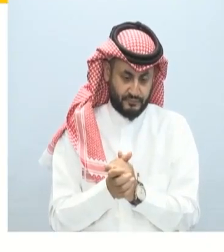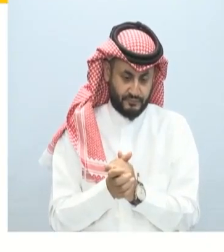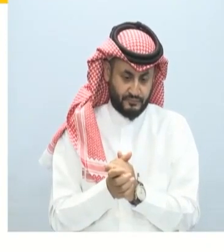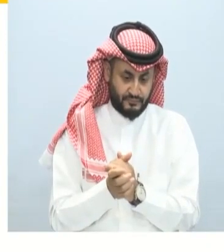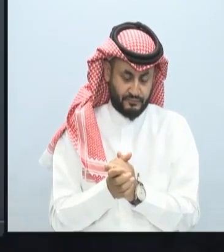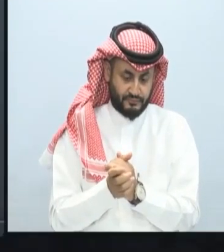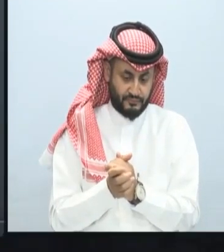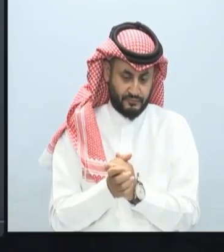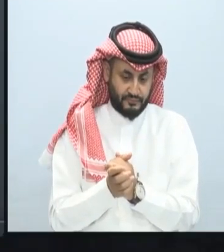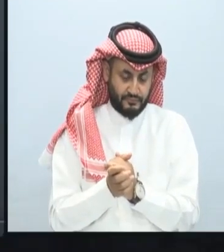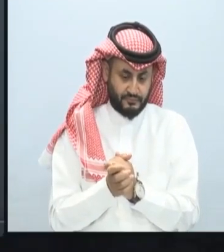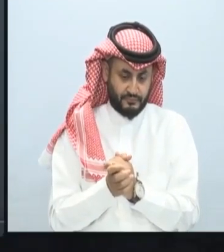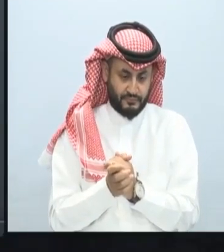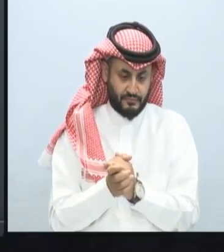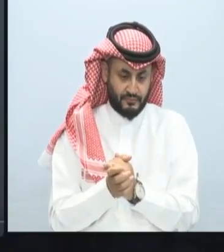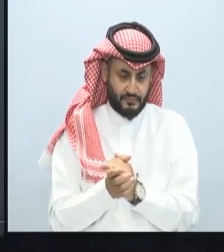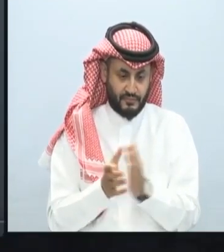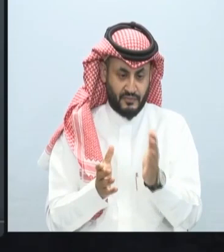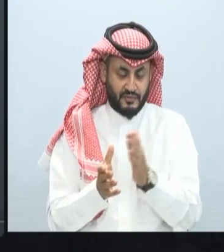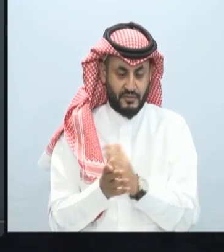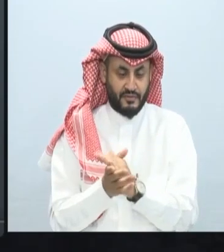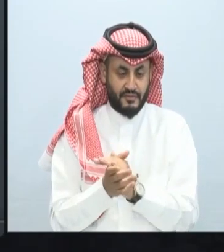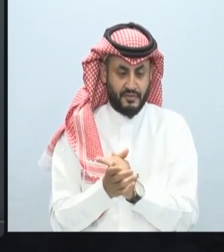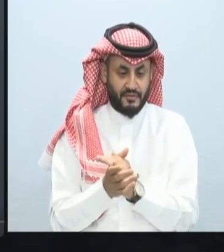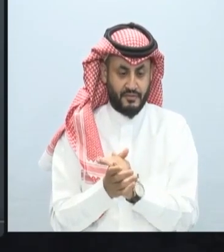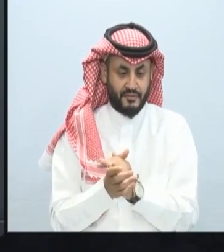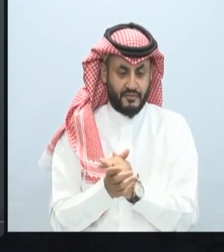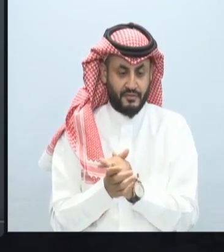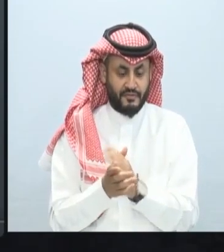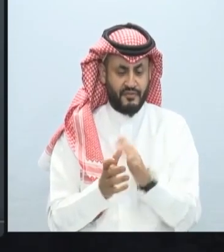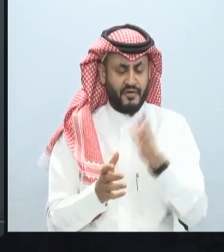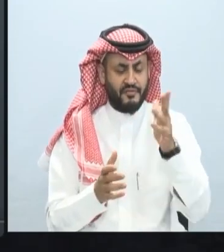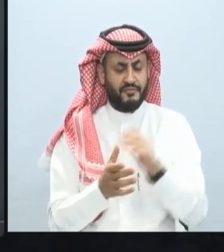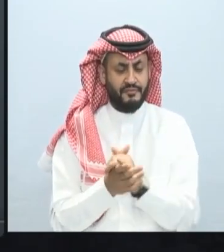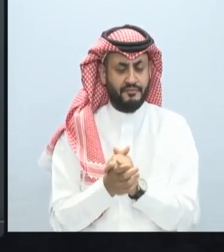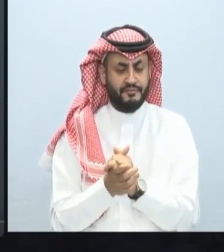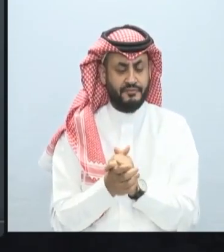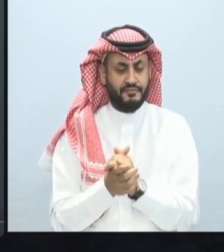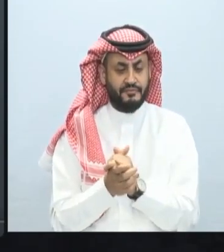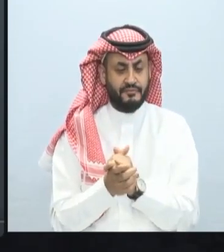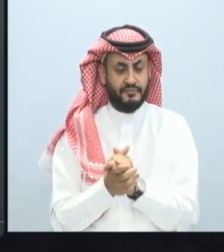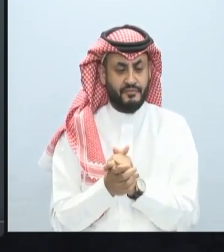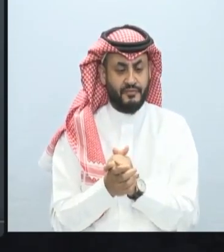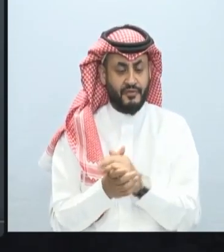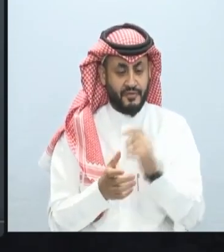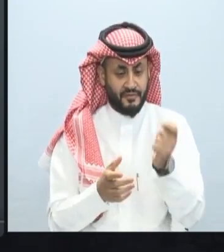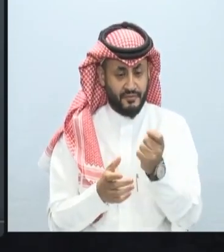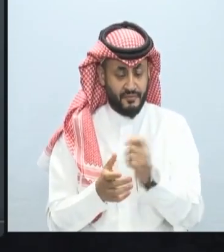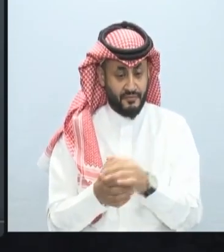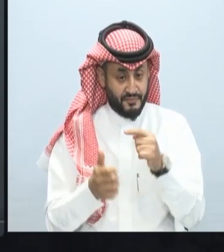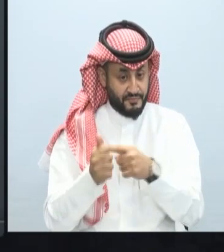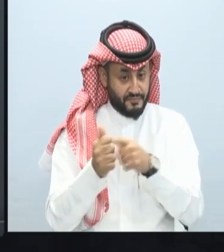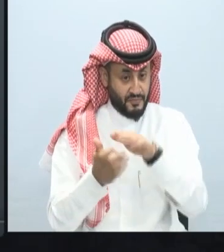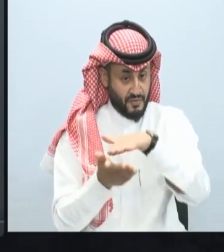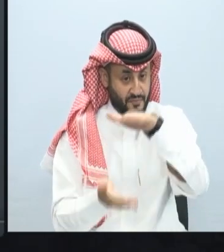be aware that we are starting with a new sentence, so just keep in mind that you're going to write a capital here.